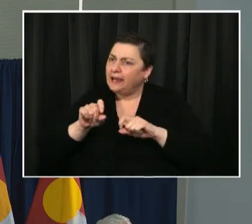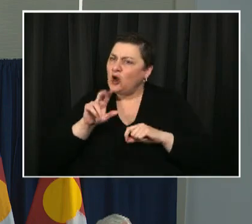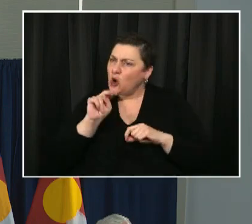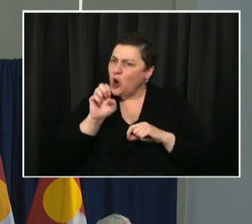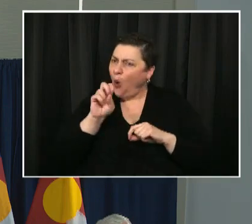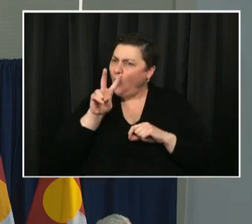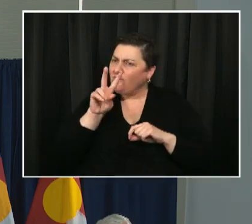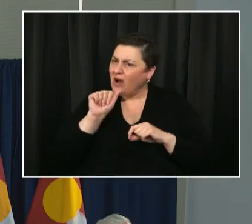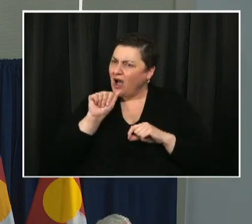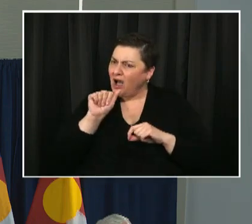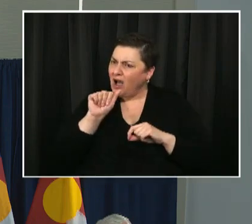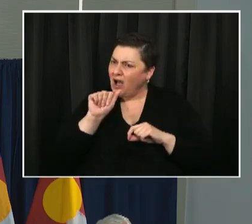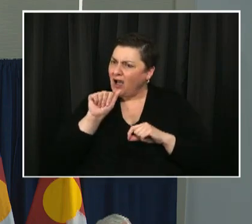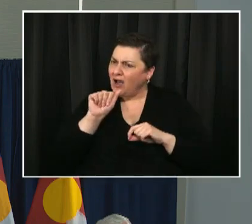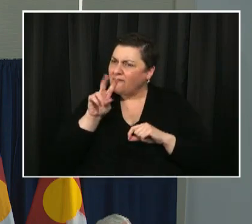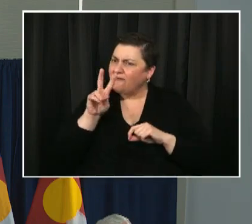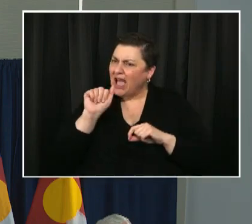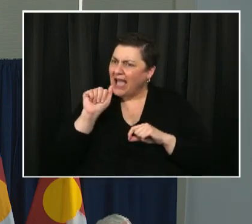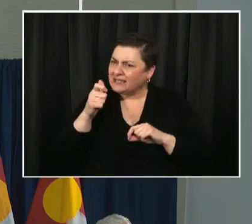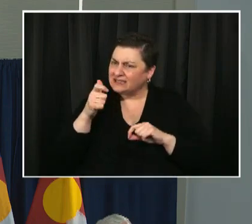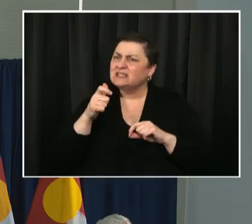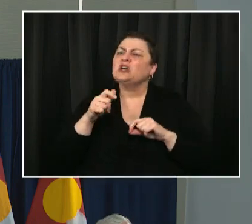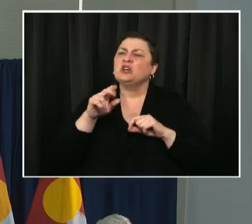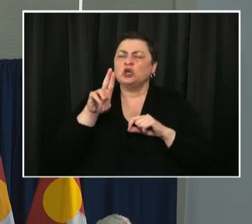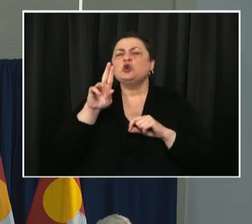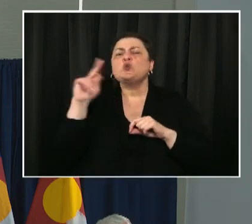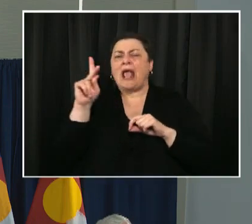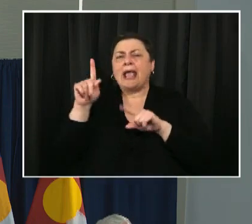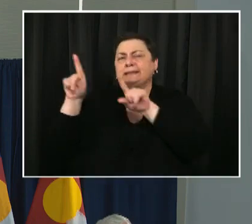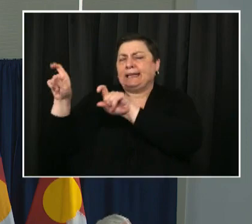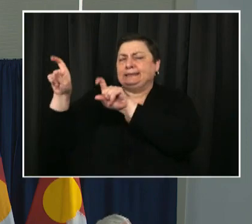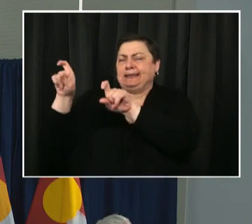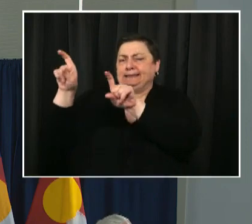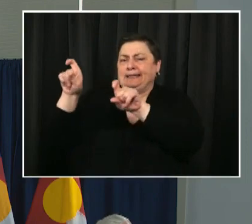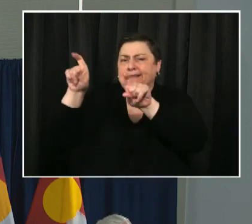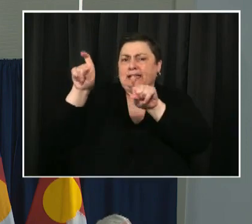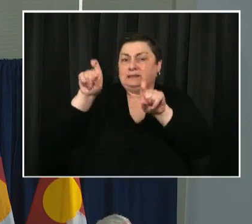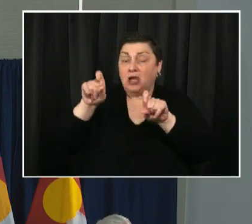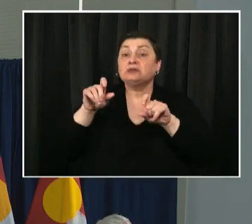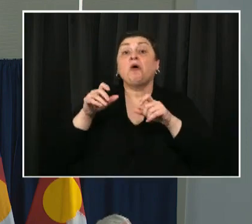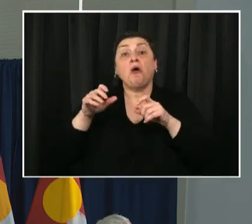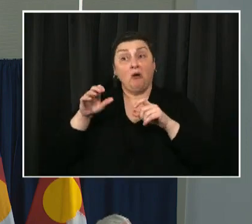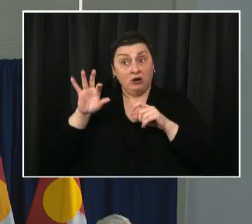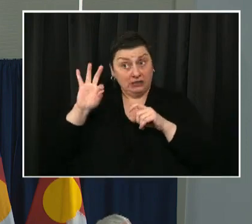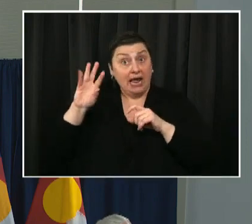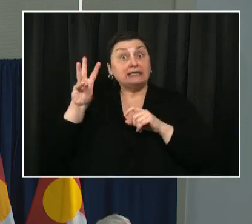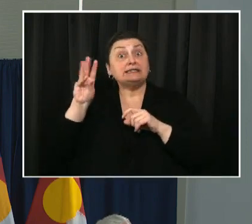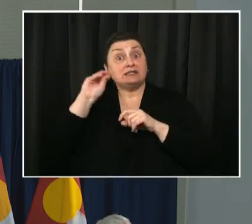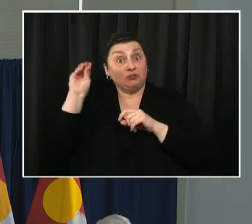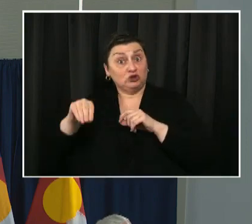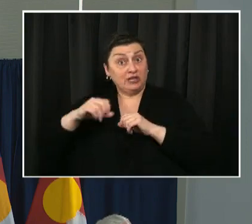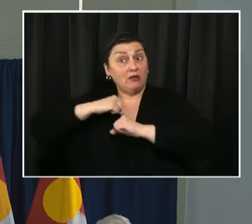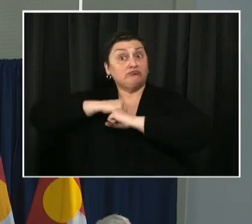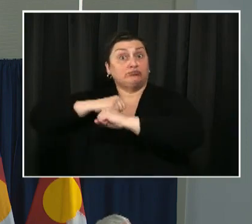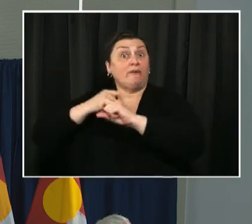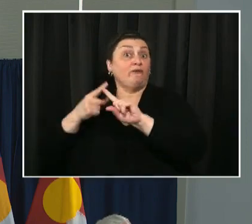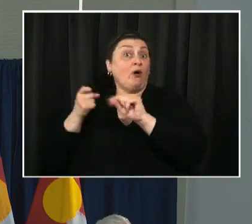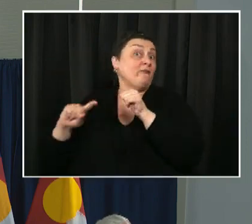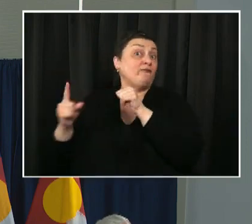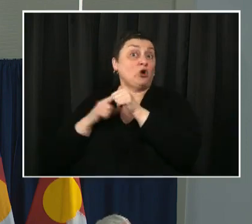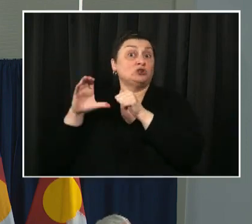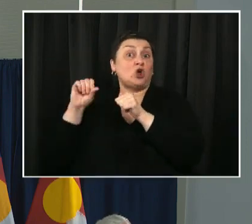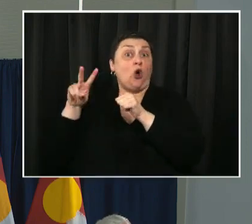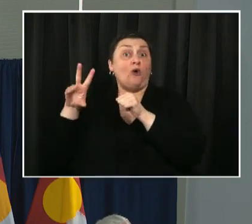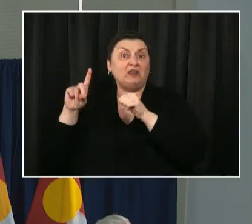effective against the B1526 variant and 96% effective against the original strain. It'd likely still be several